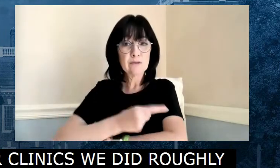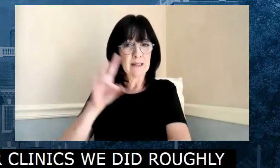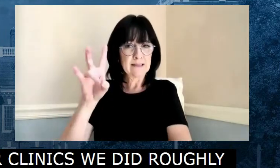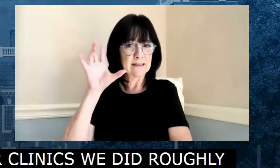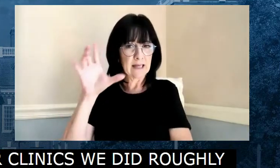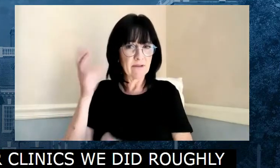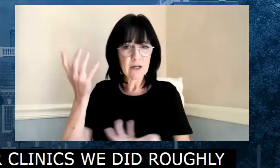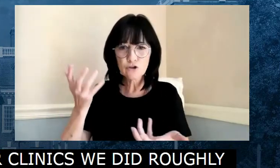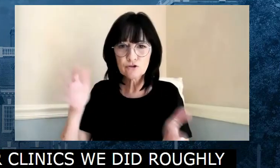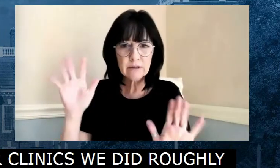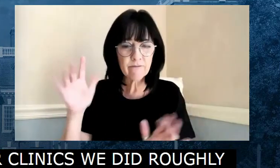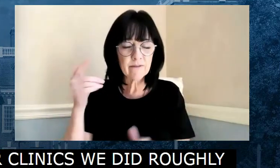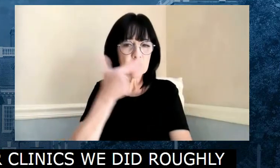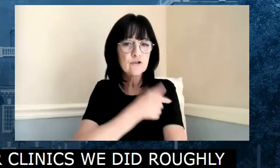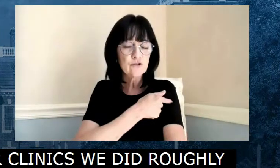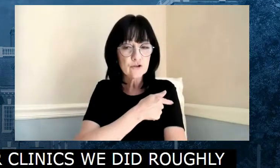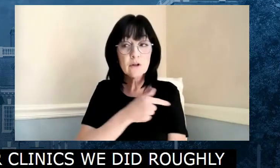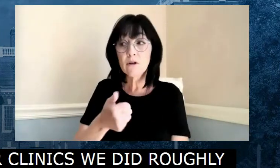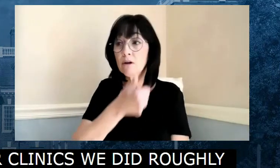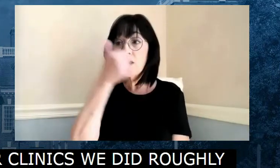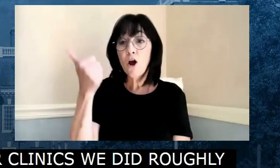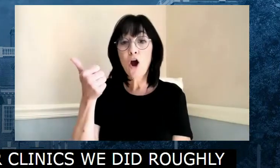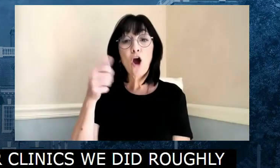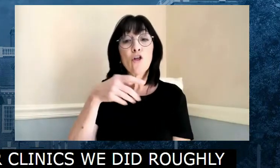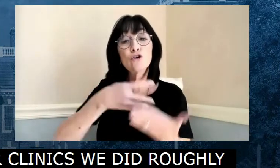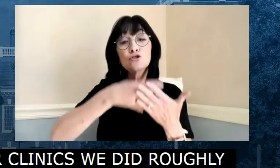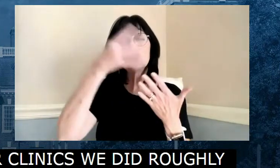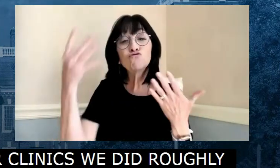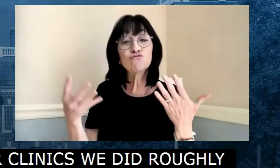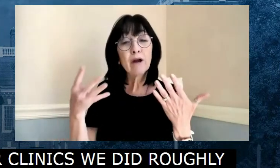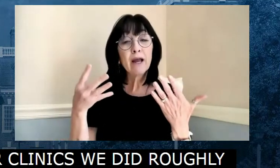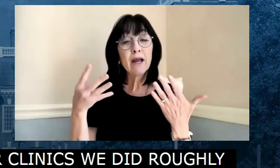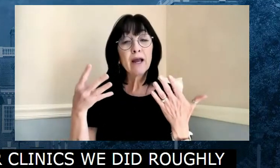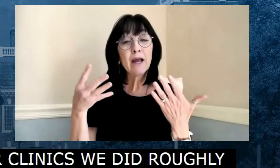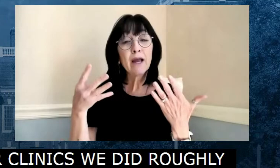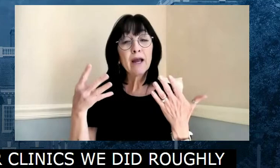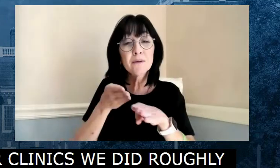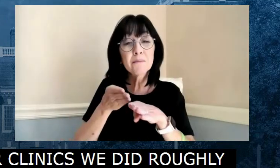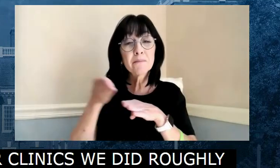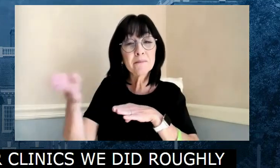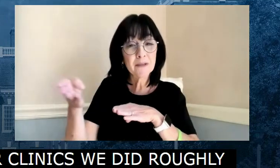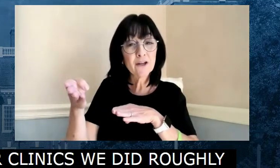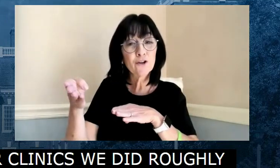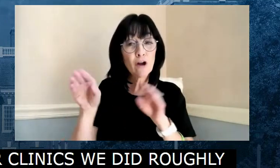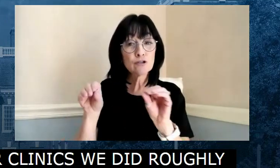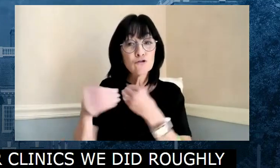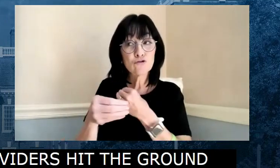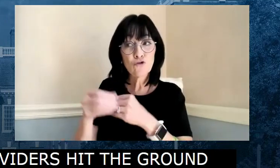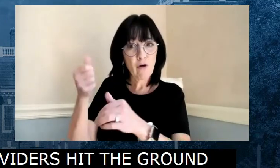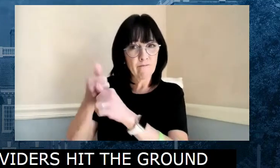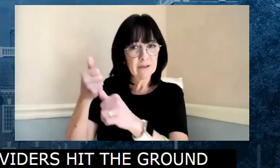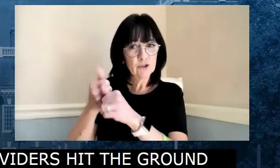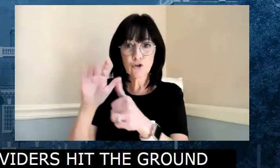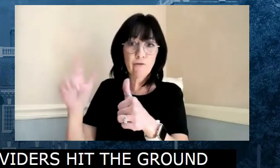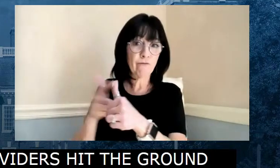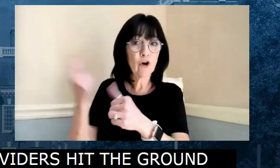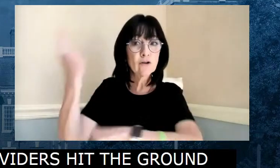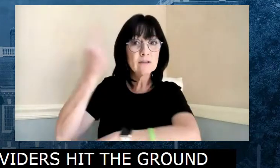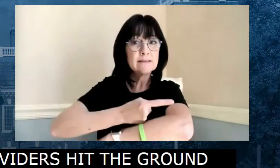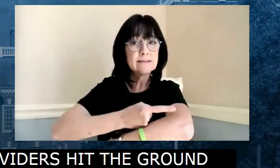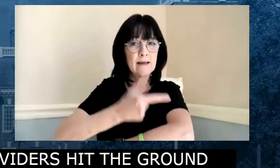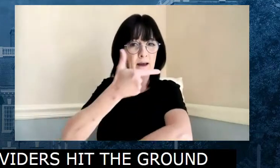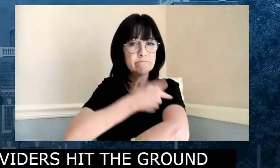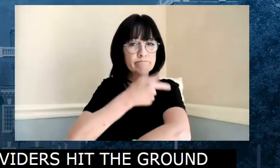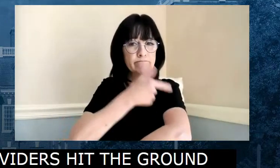hit the ground running. One example is Rainbow Pediatrics in Sussex County, which did 30 vaccines their first day.